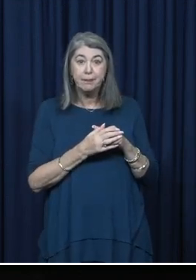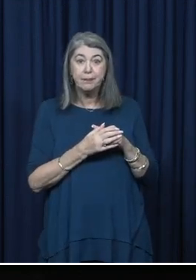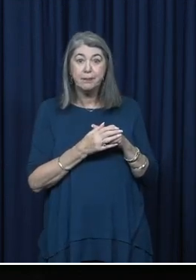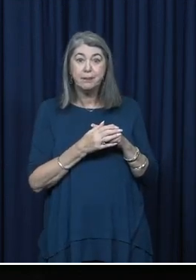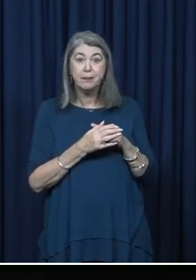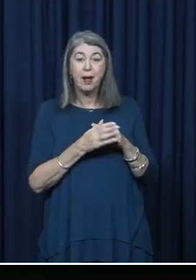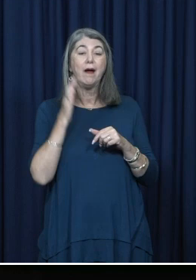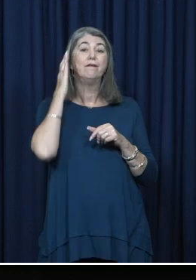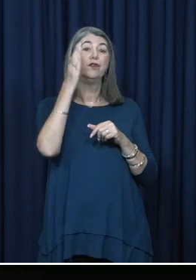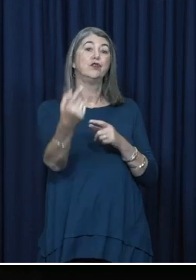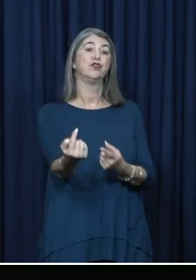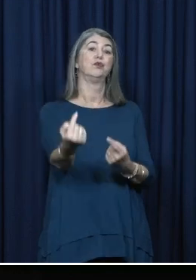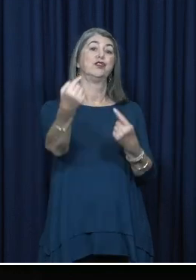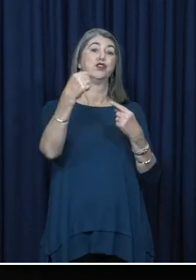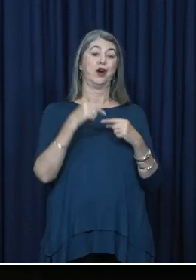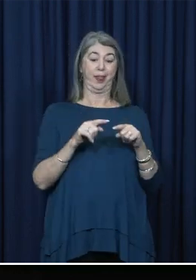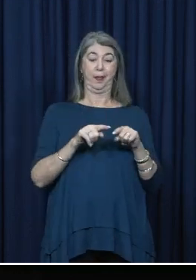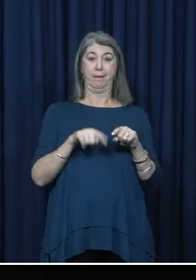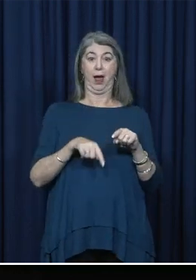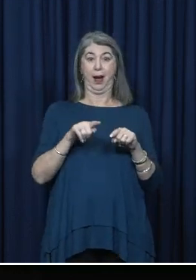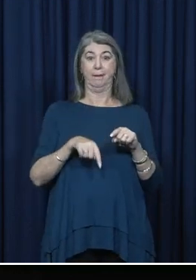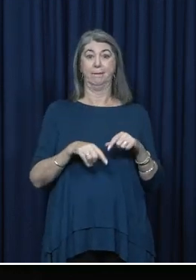and my future return at the bottom.